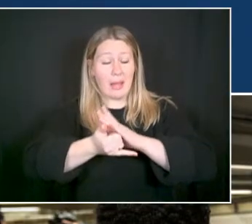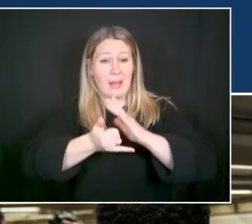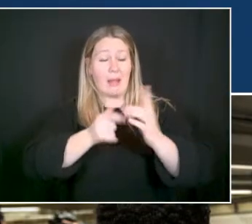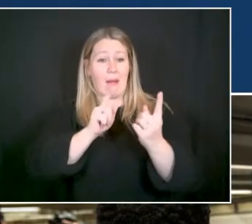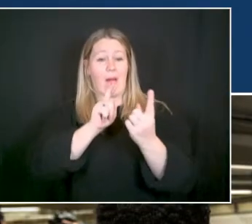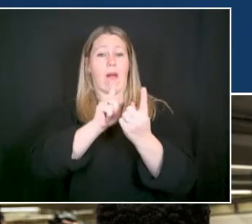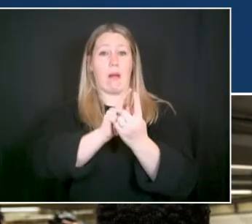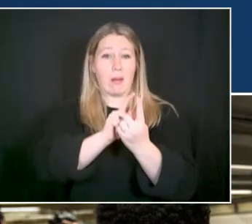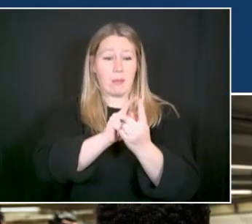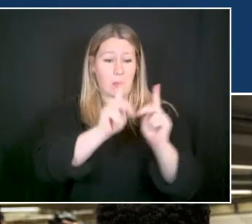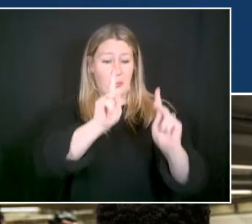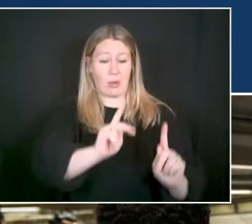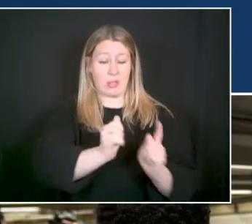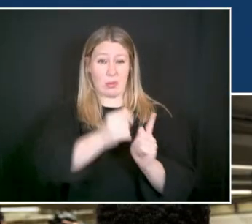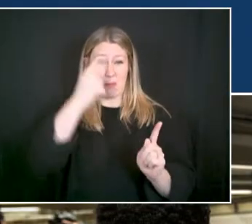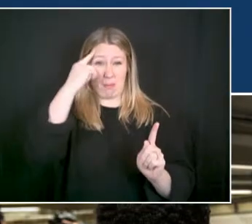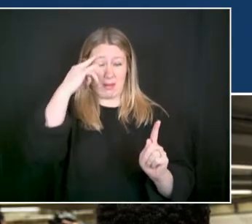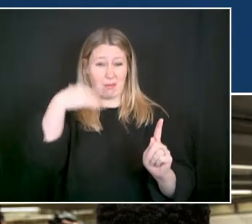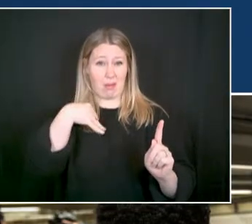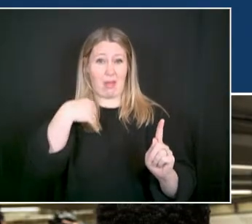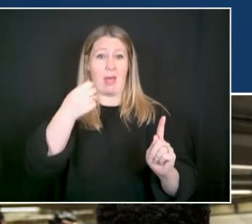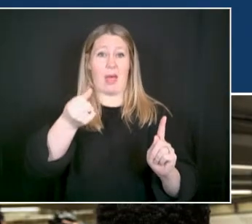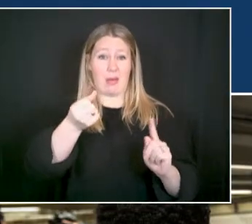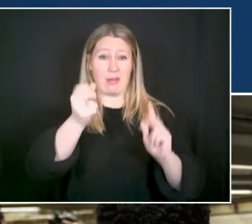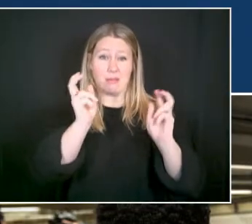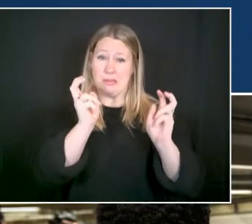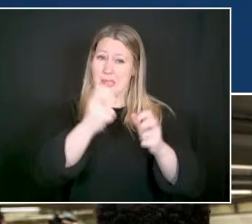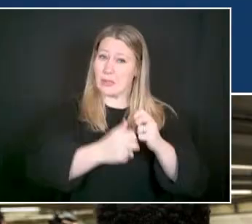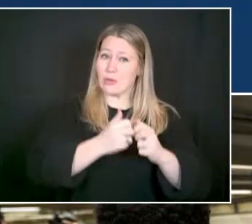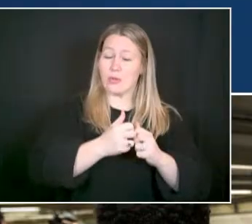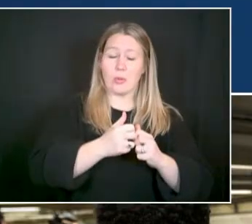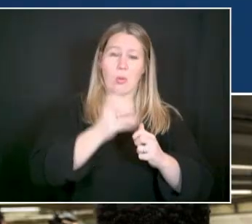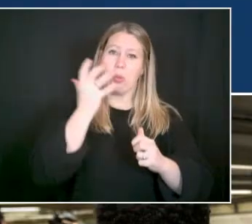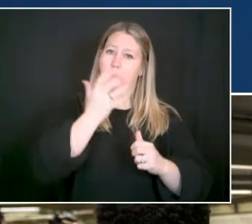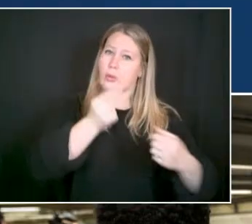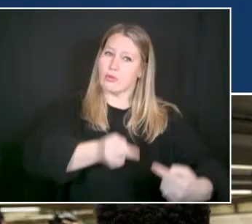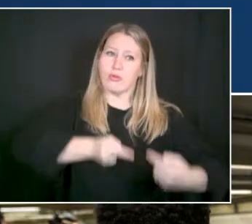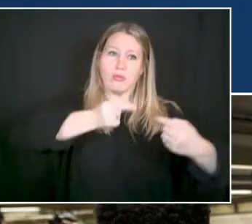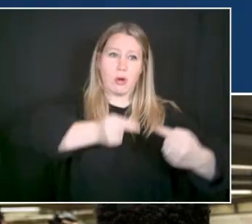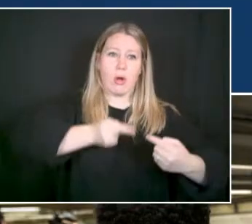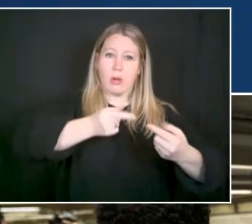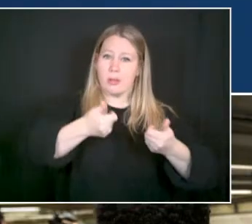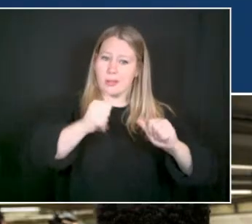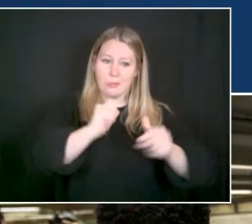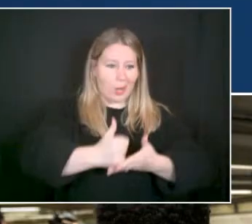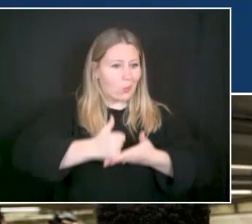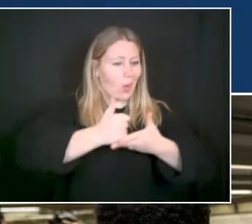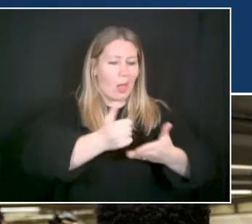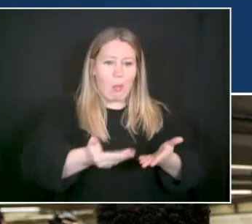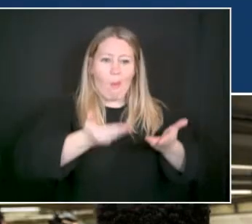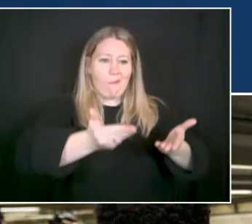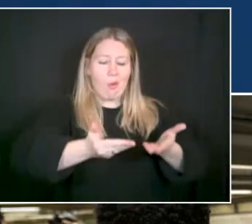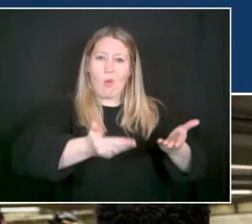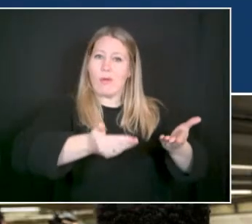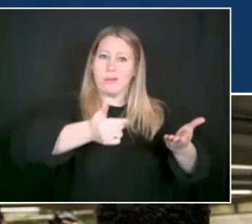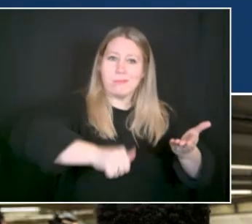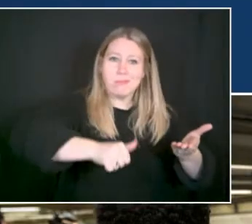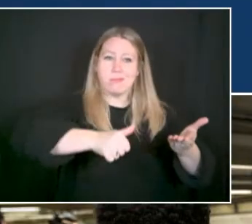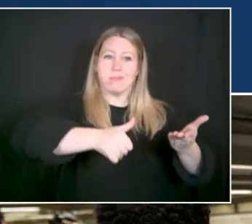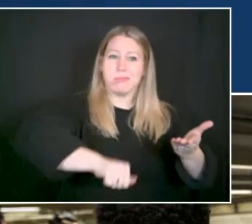not aware that they need care. And another key public safety milestone we achieved was connecting more than